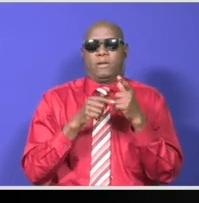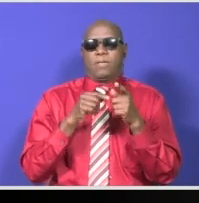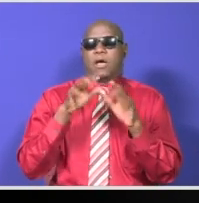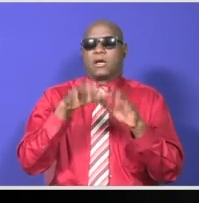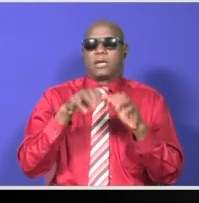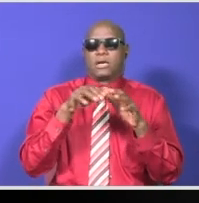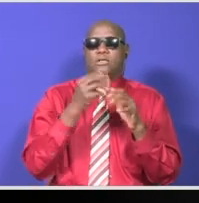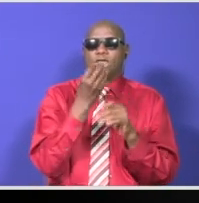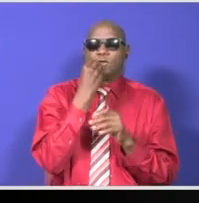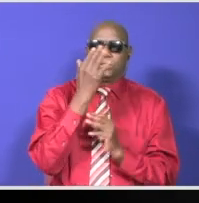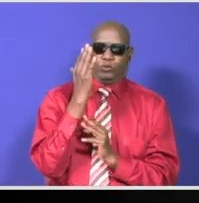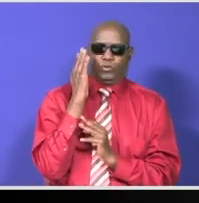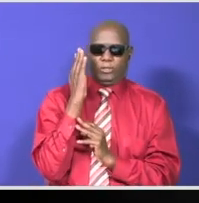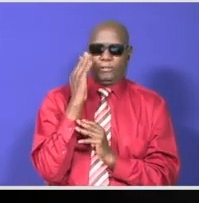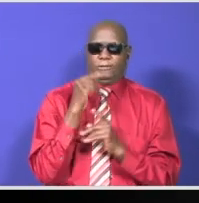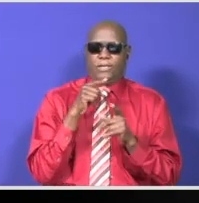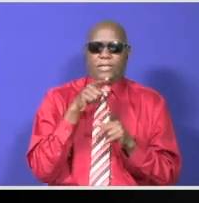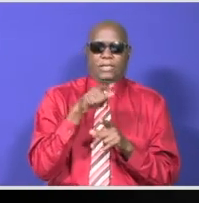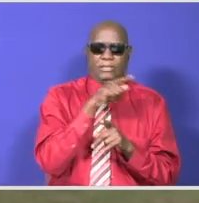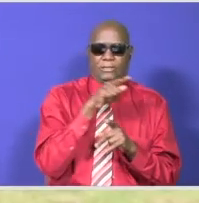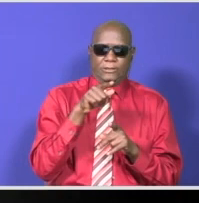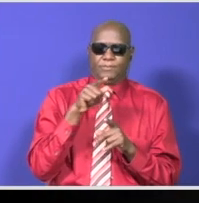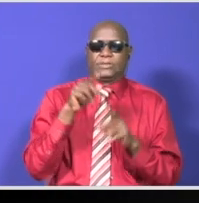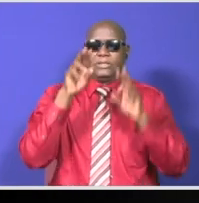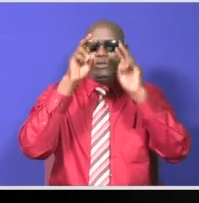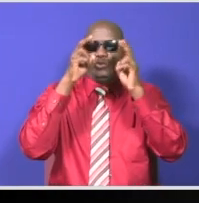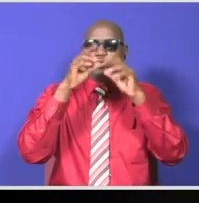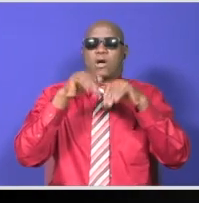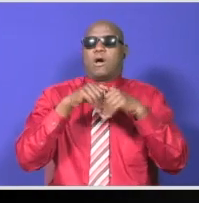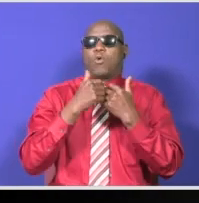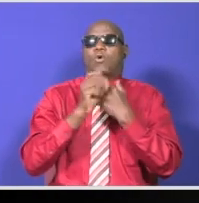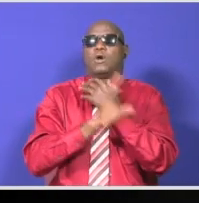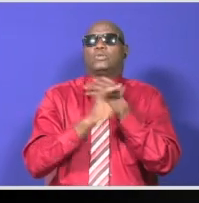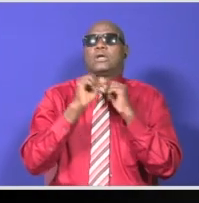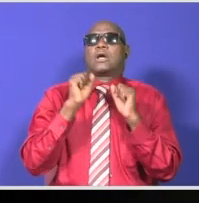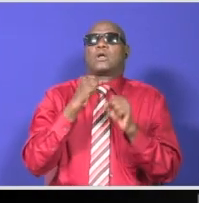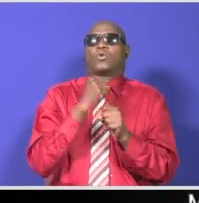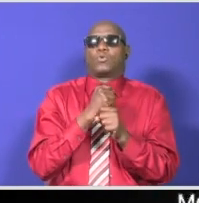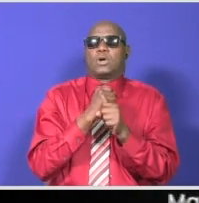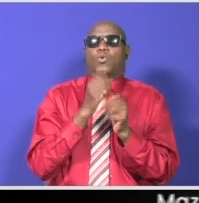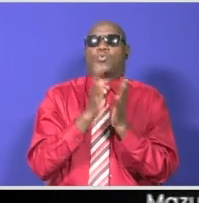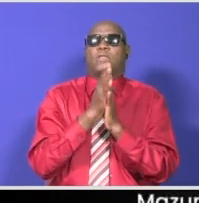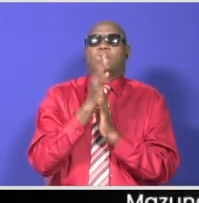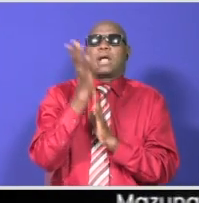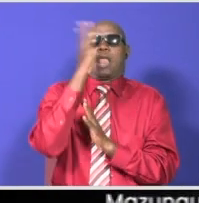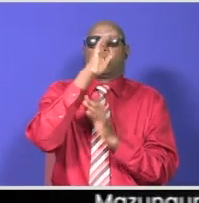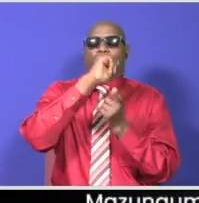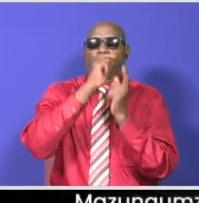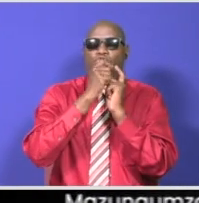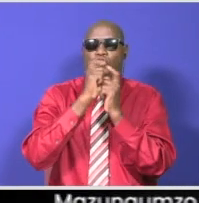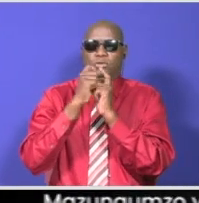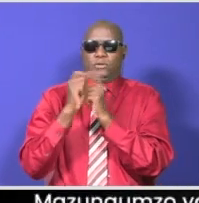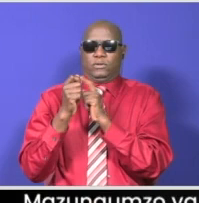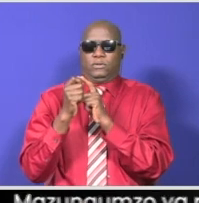agriculture and food security. So these are issues to do with how is the country going to cope with the changing climate when it comes to the changing